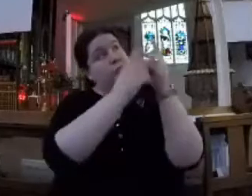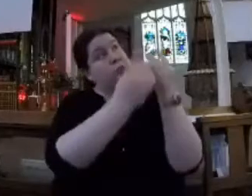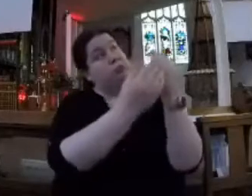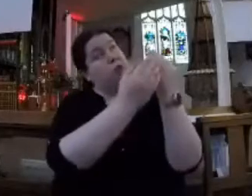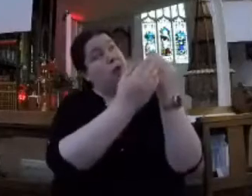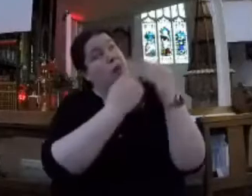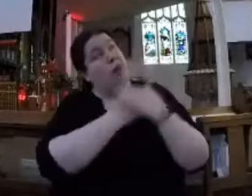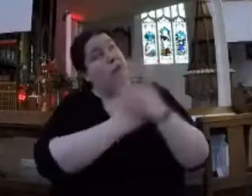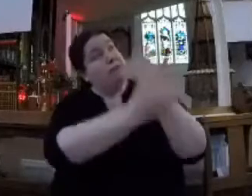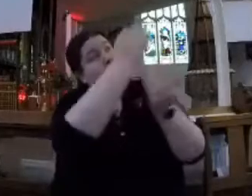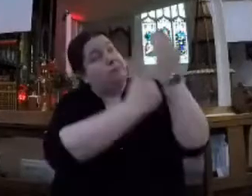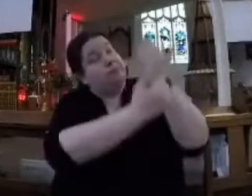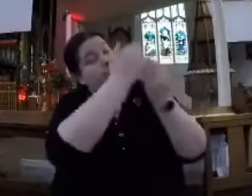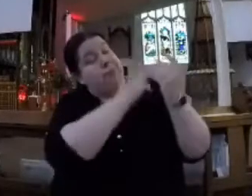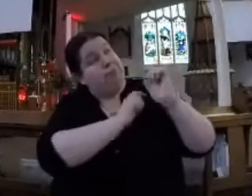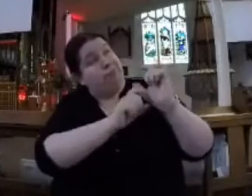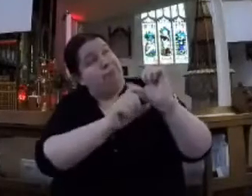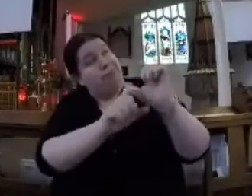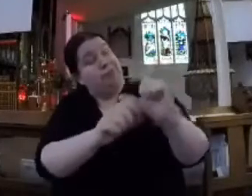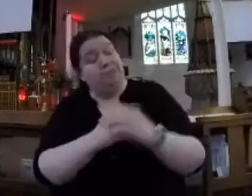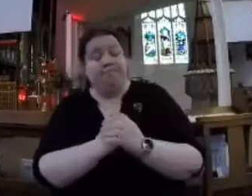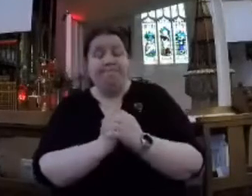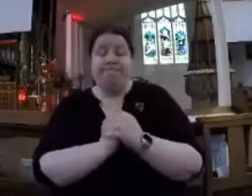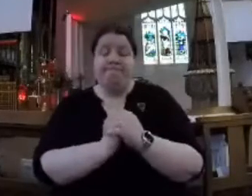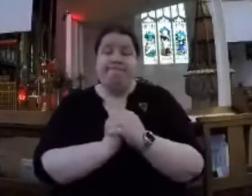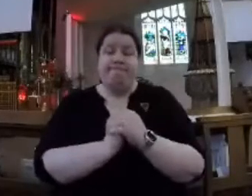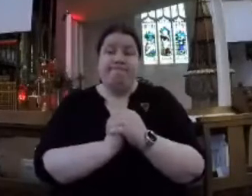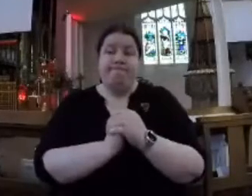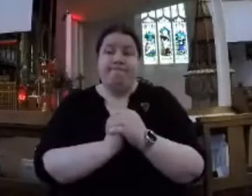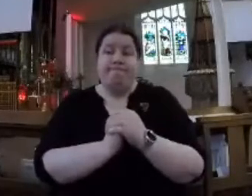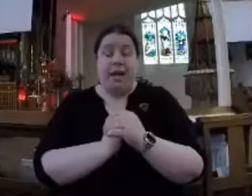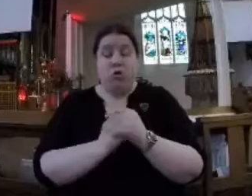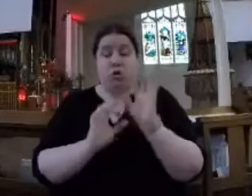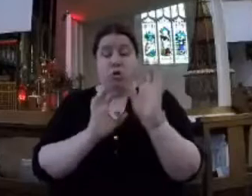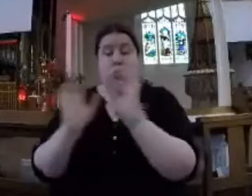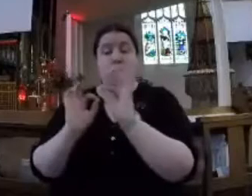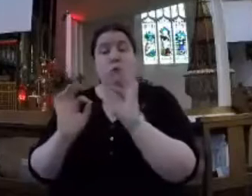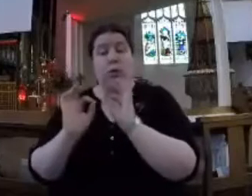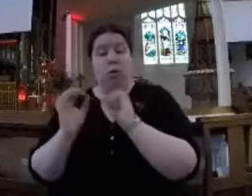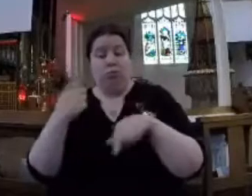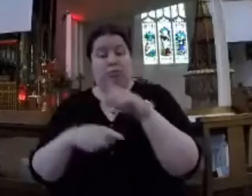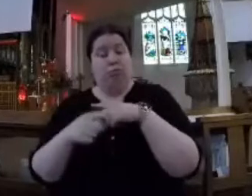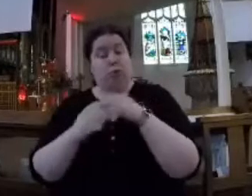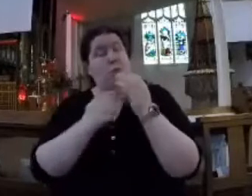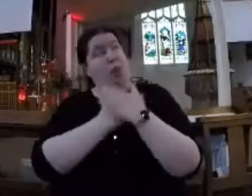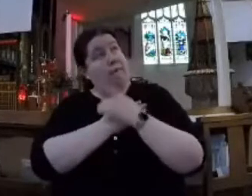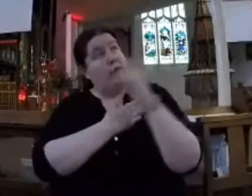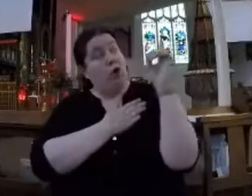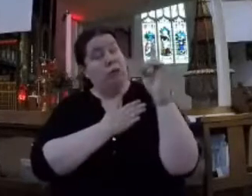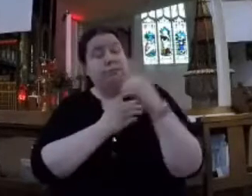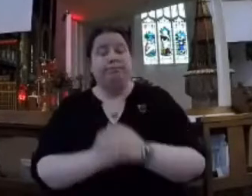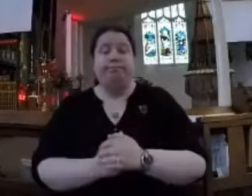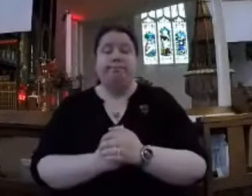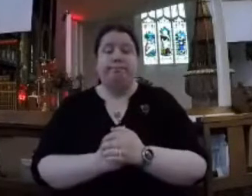the John 15 passage was saying, and the choice to be a lover of God. Now we'll start